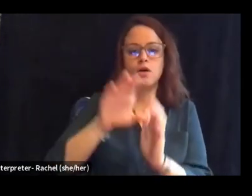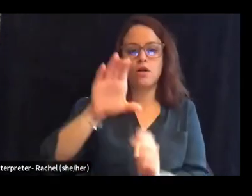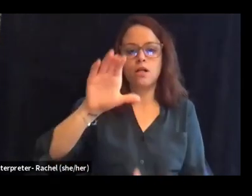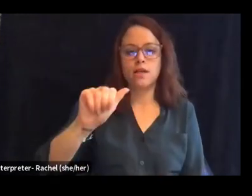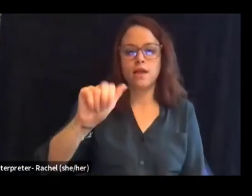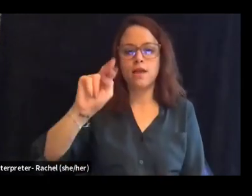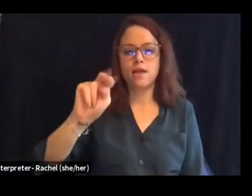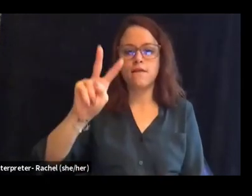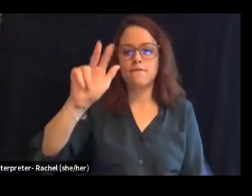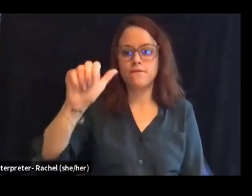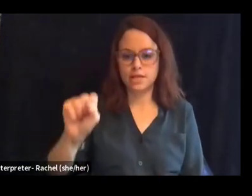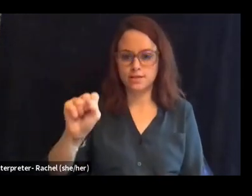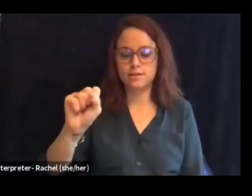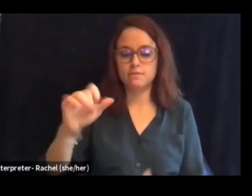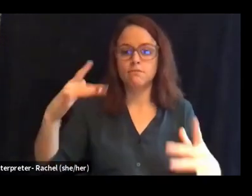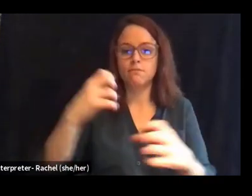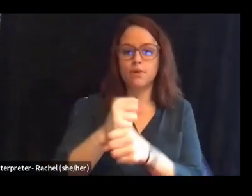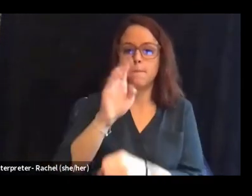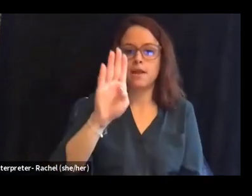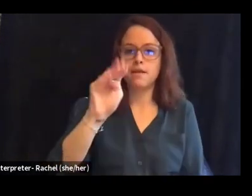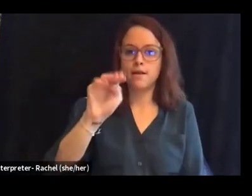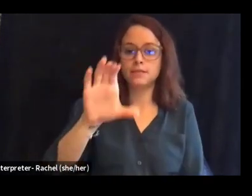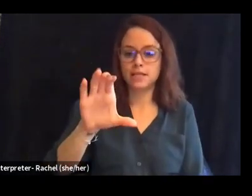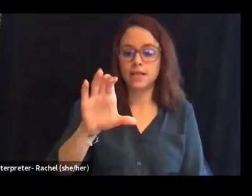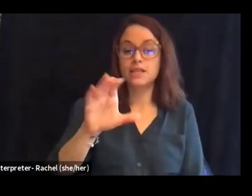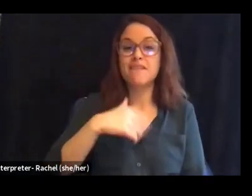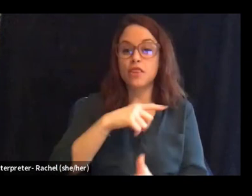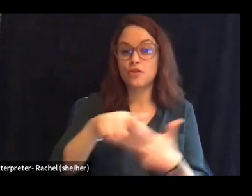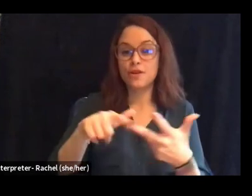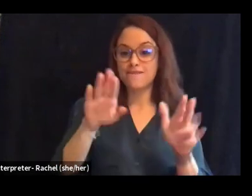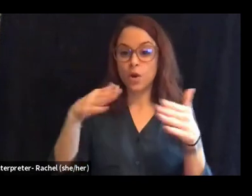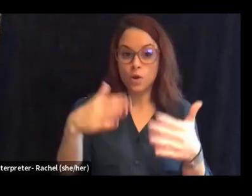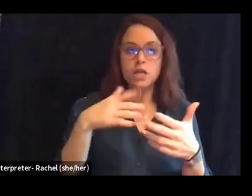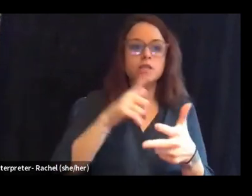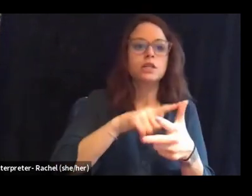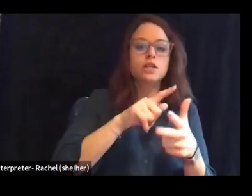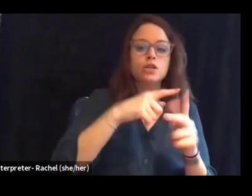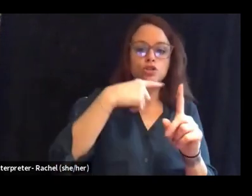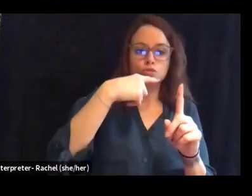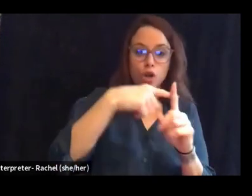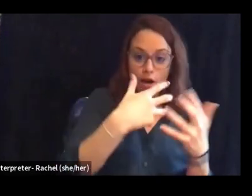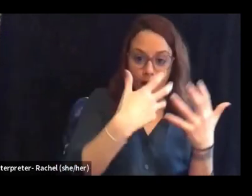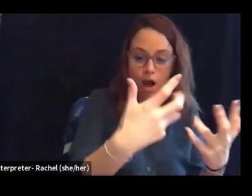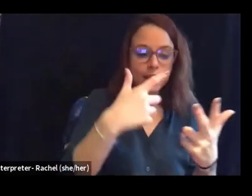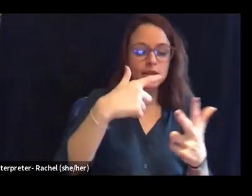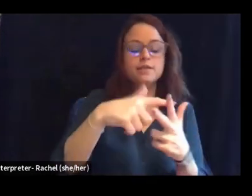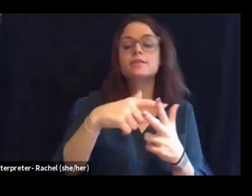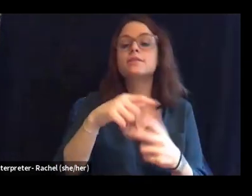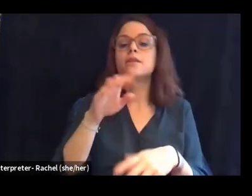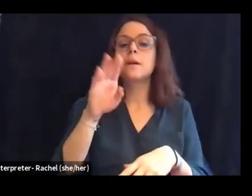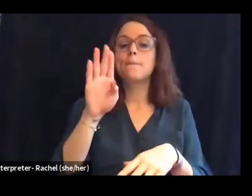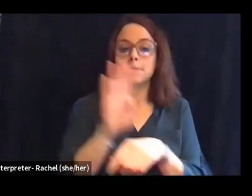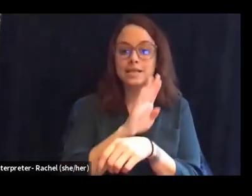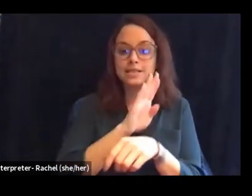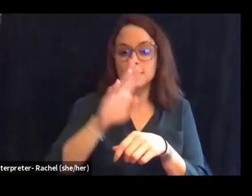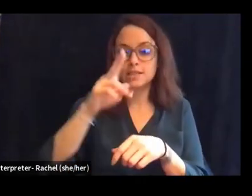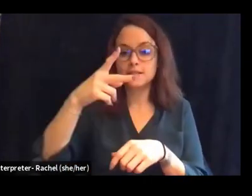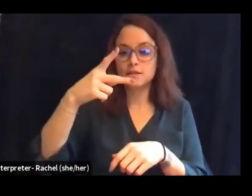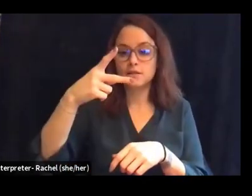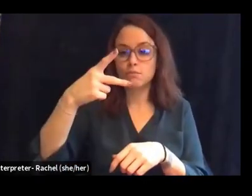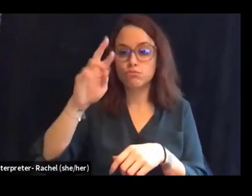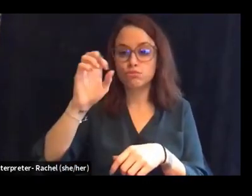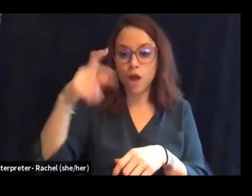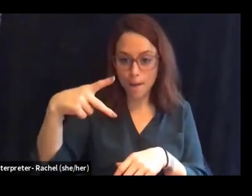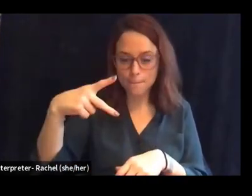customer targeting, customer segments, and what we'll call value proposition, which we're going to allude to throughout today's presentation at